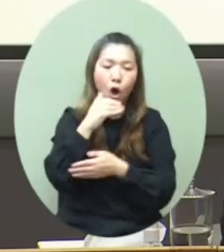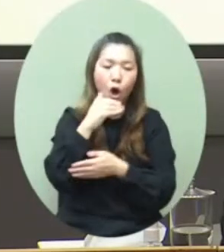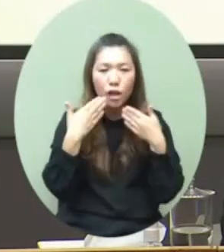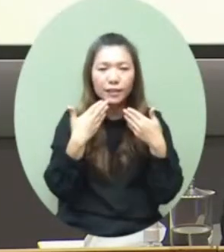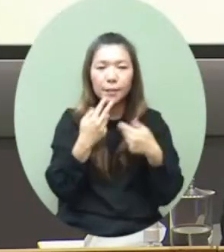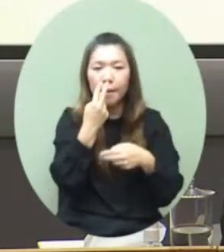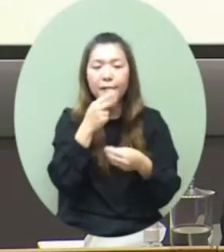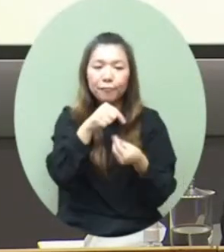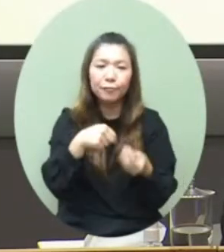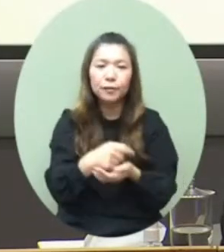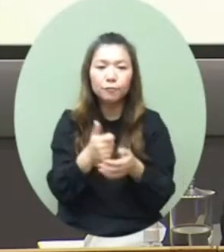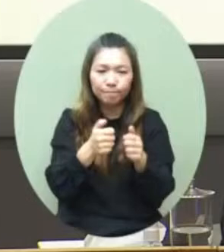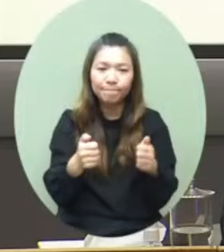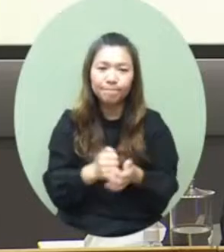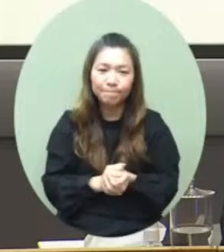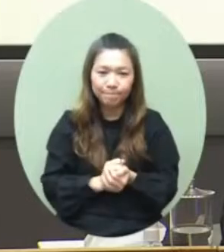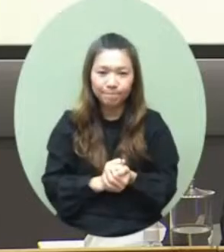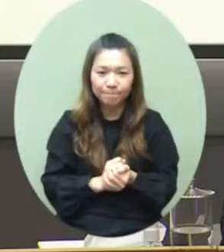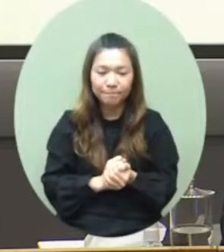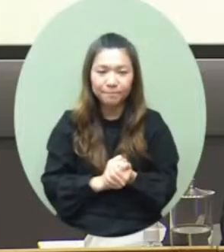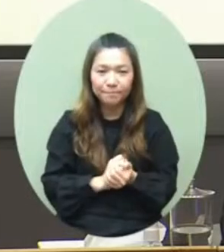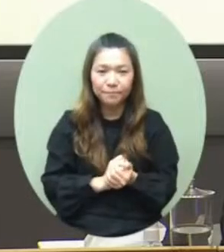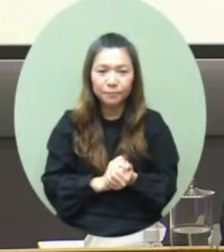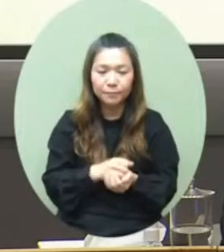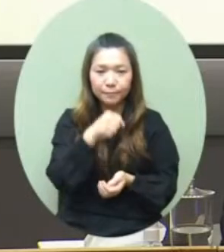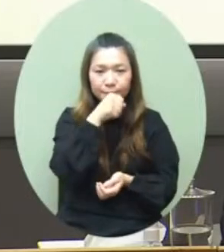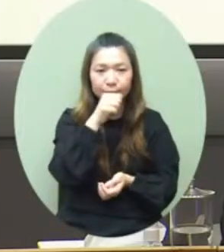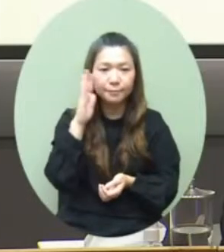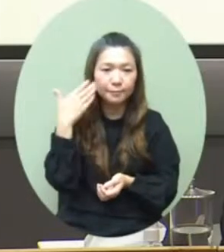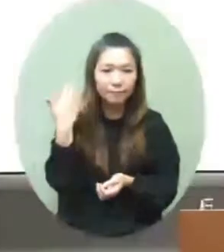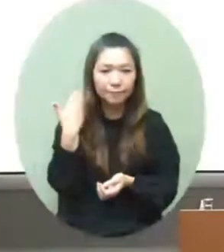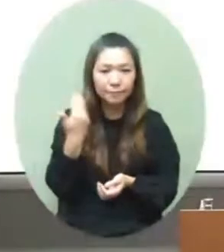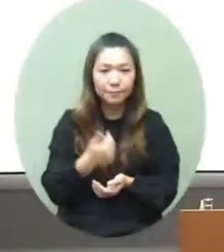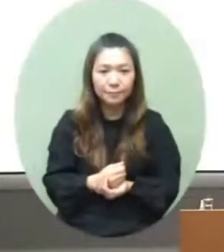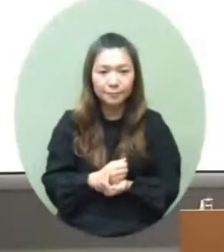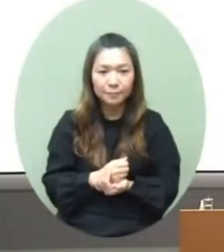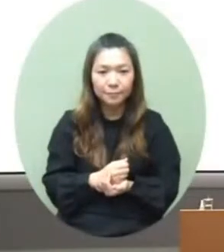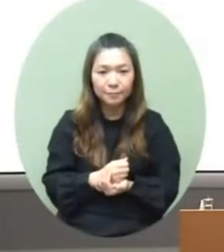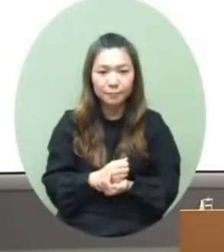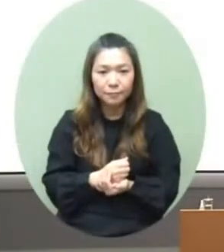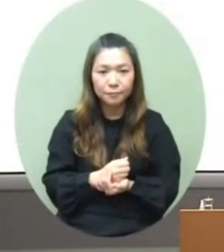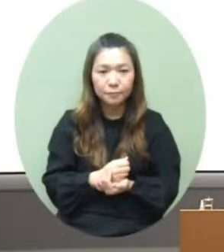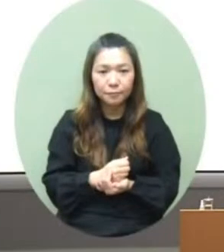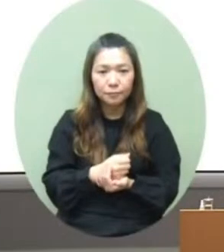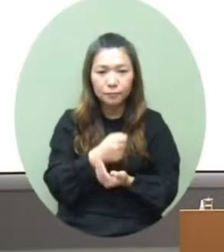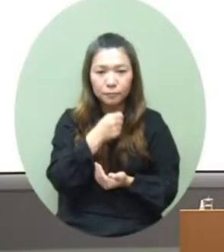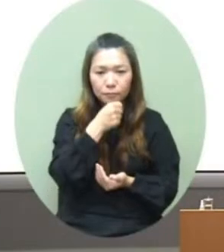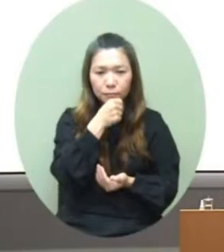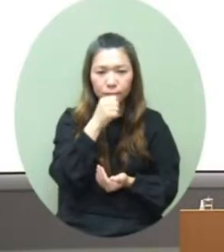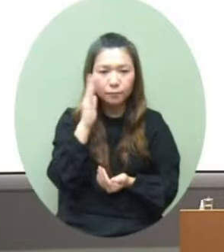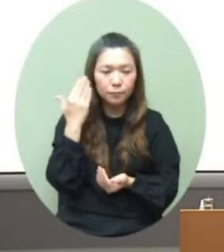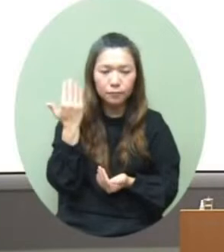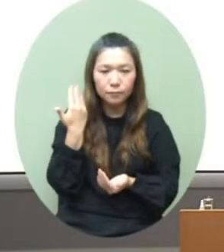In the course of economic recovery, we want to inject positivity to the community.